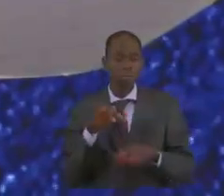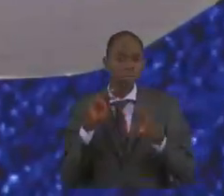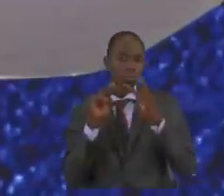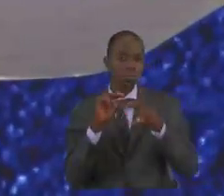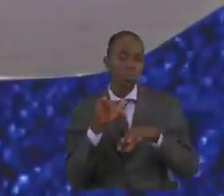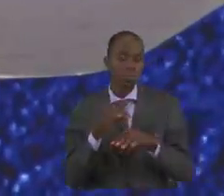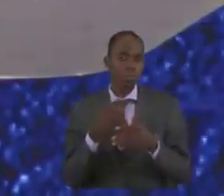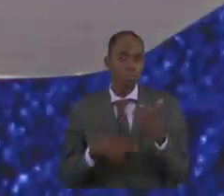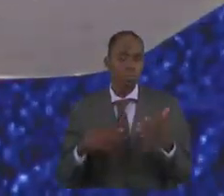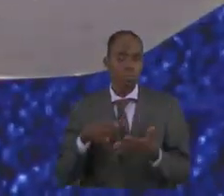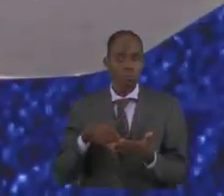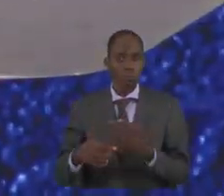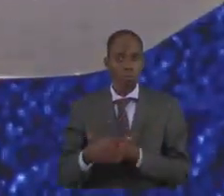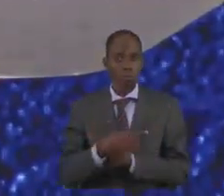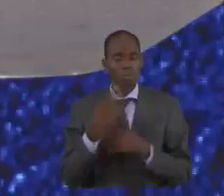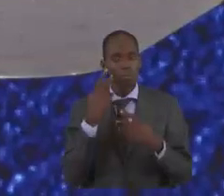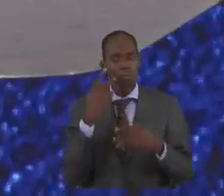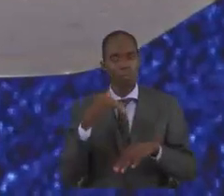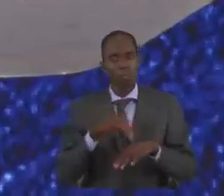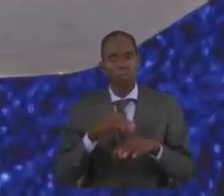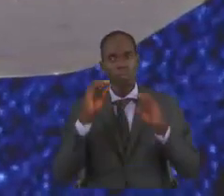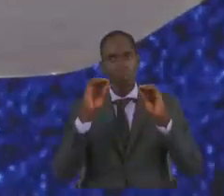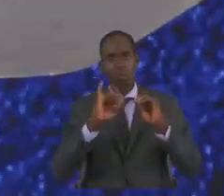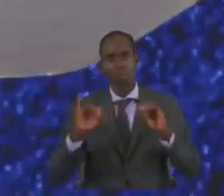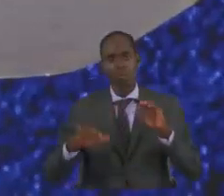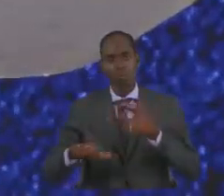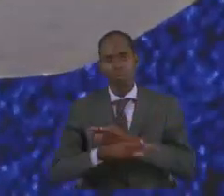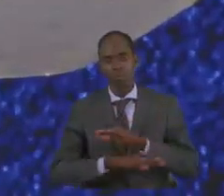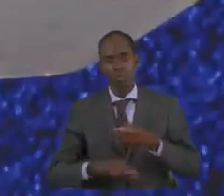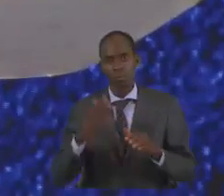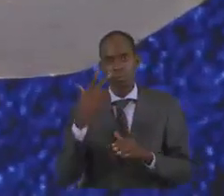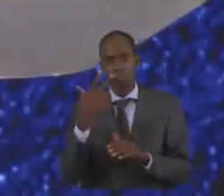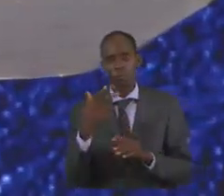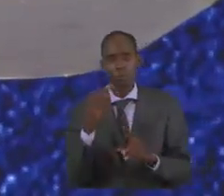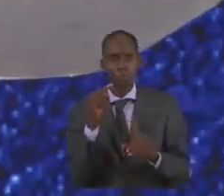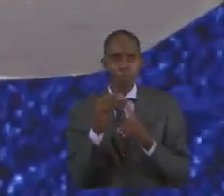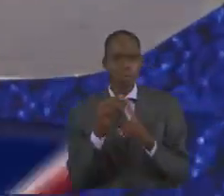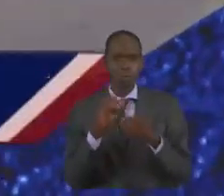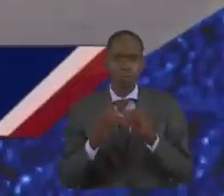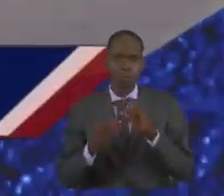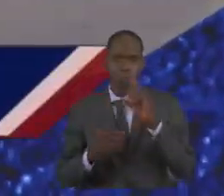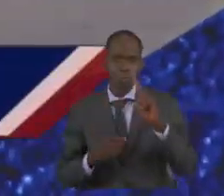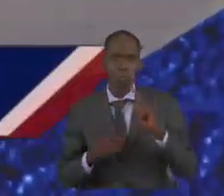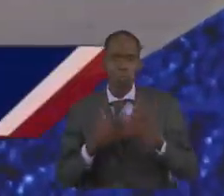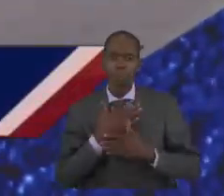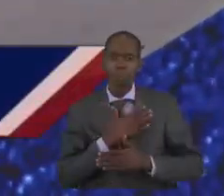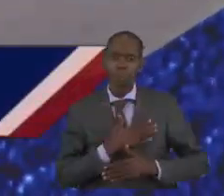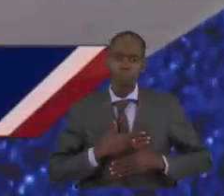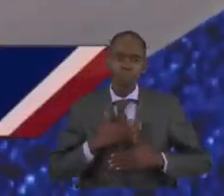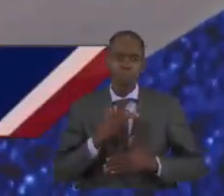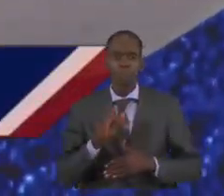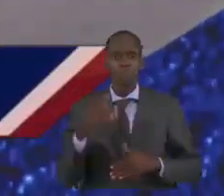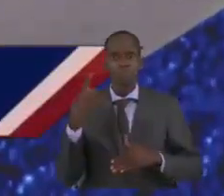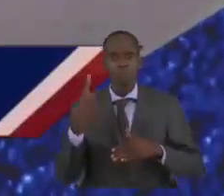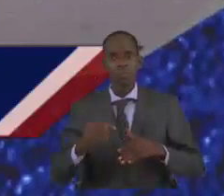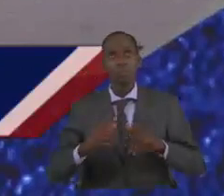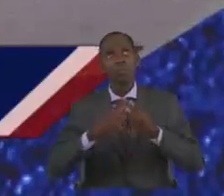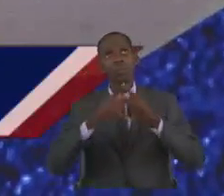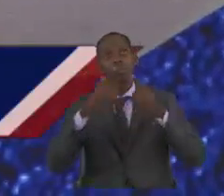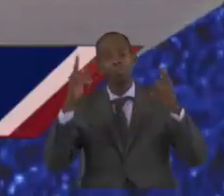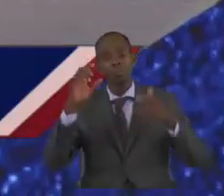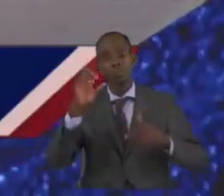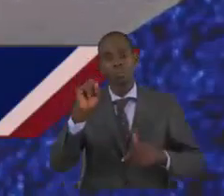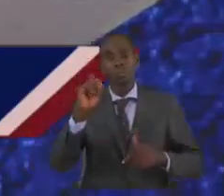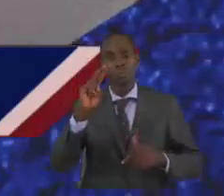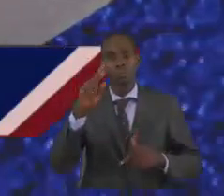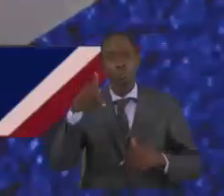at it under three perspectives. Number one, pleasing the supreme God as